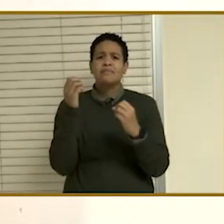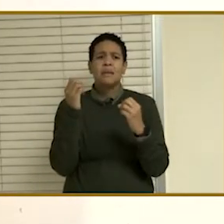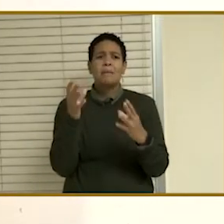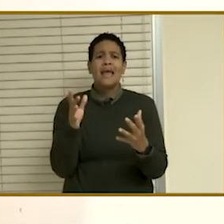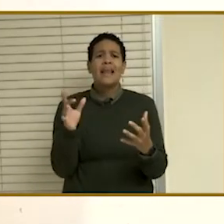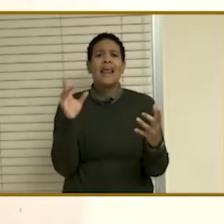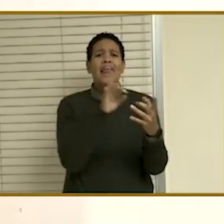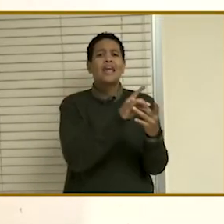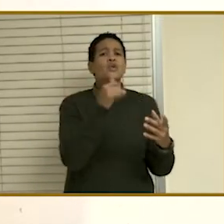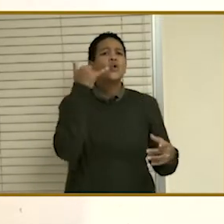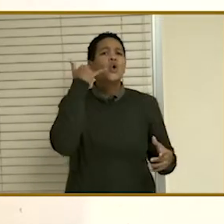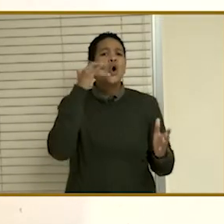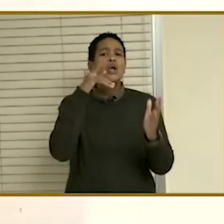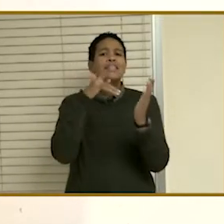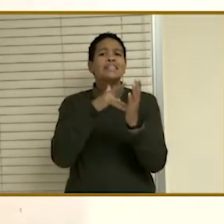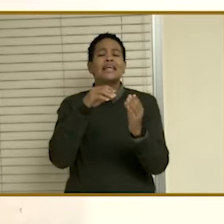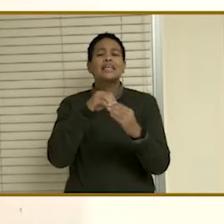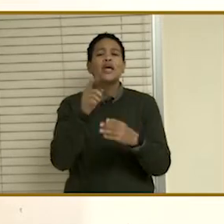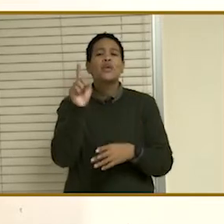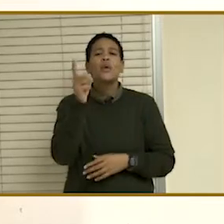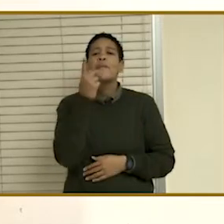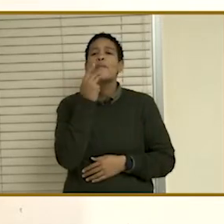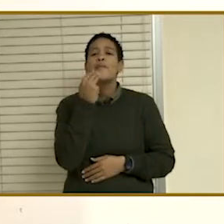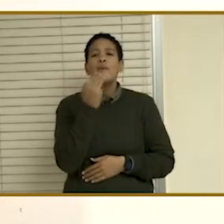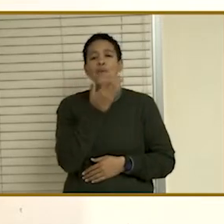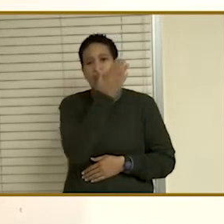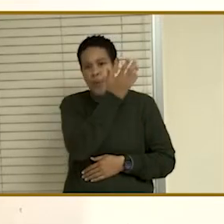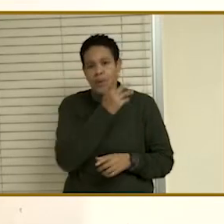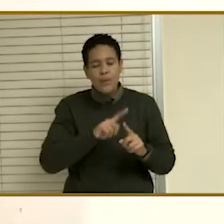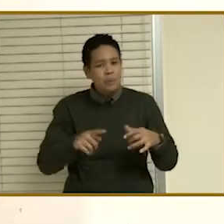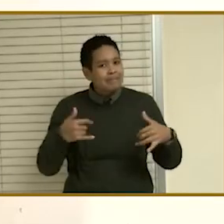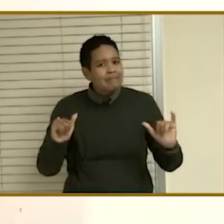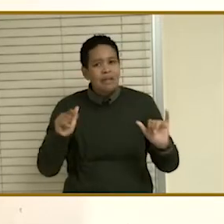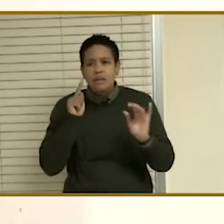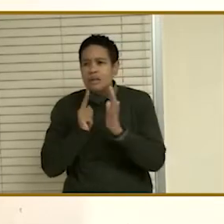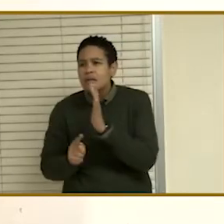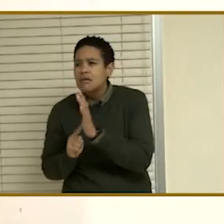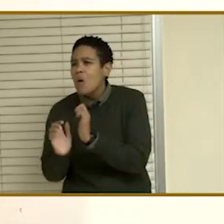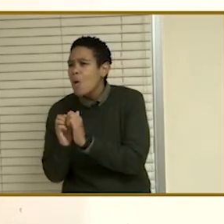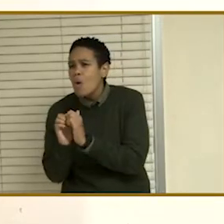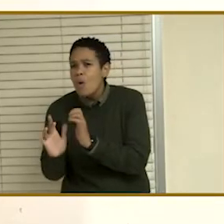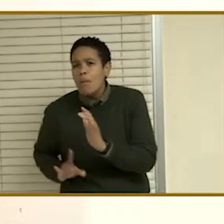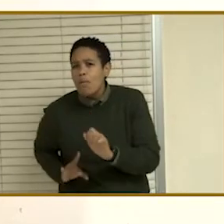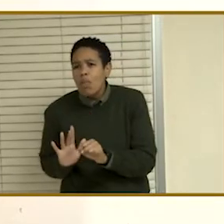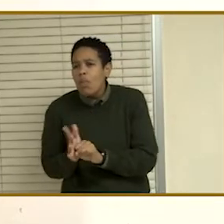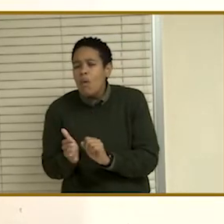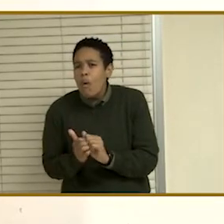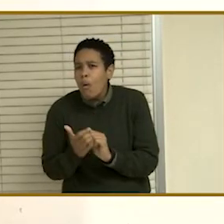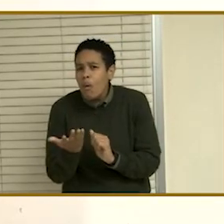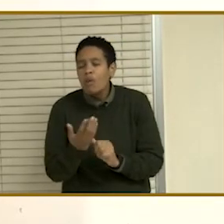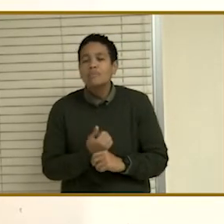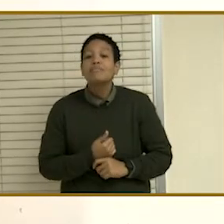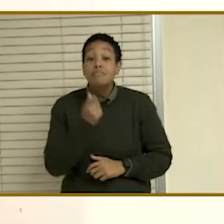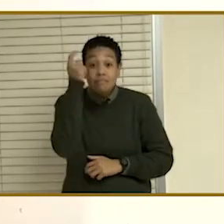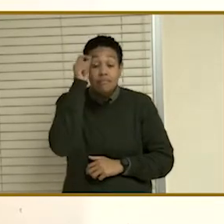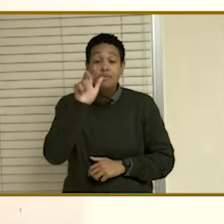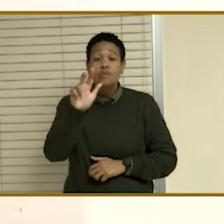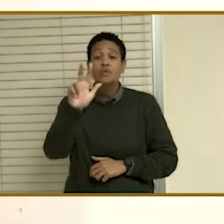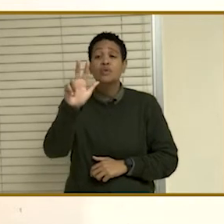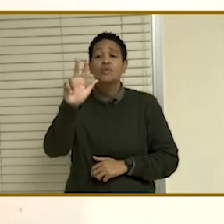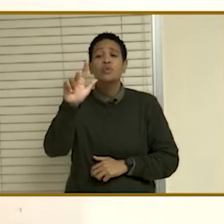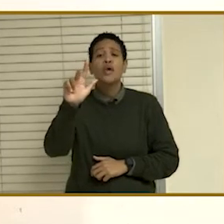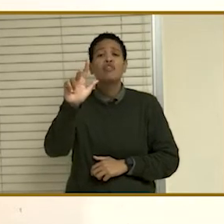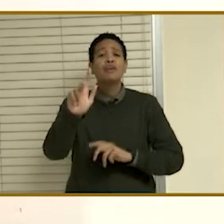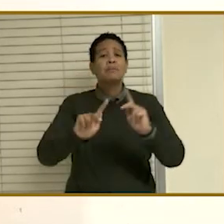linked to the call center in Portmore, but we are still investigating. 23 persons have